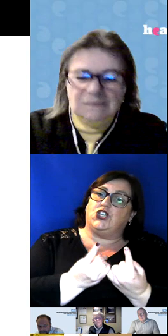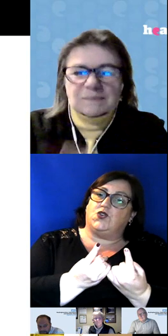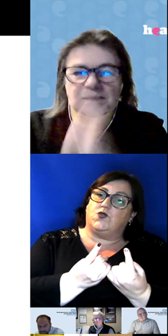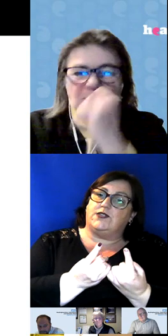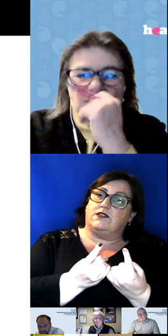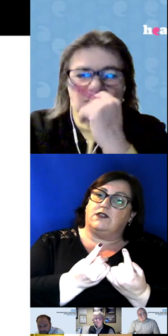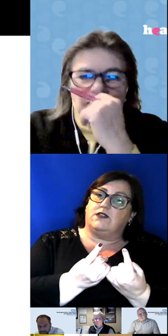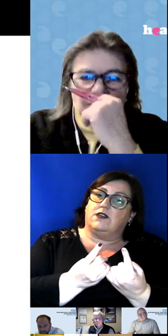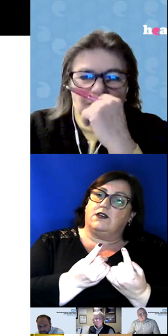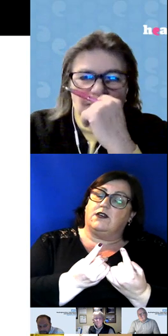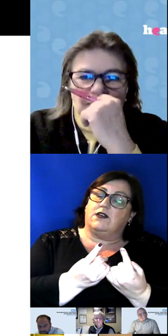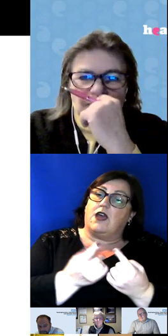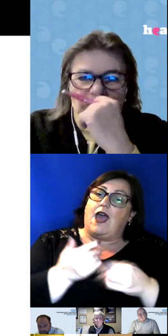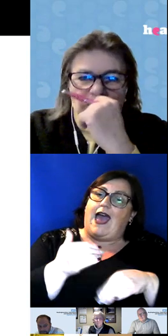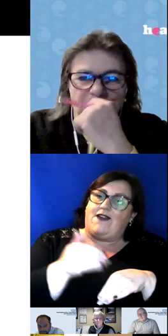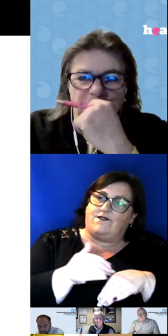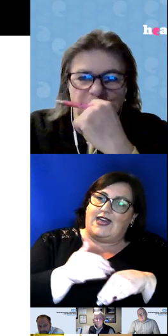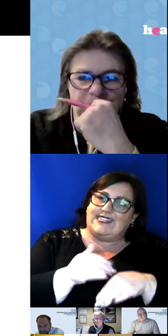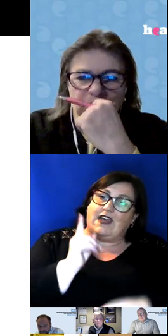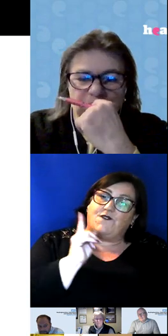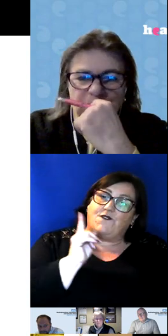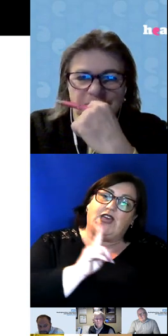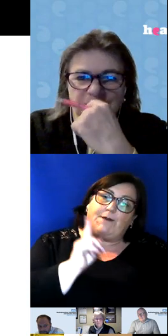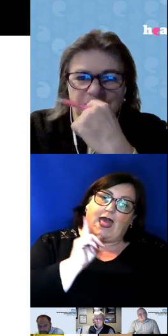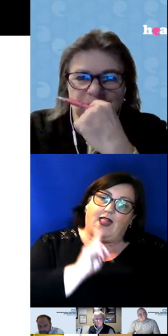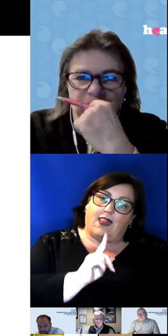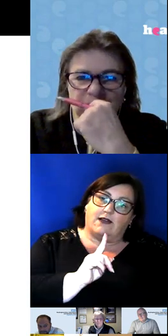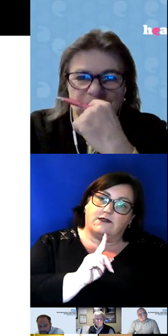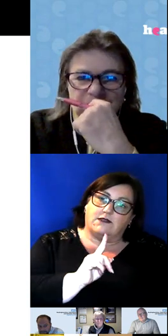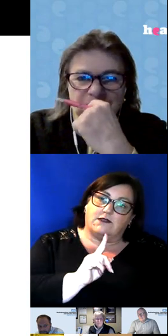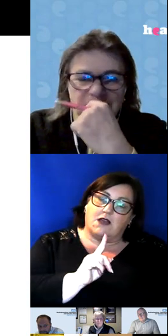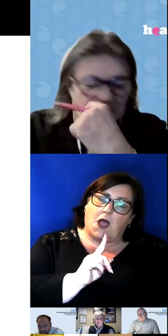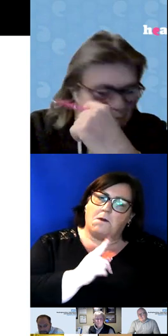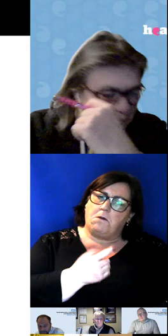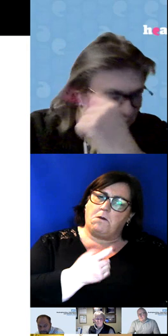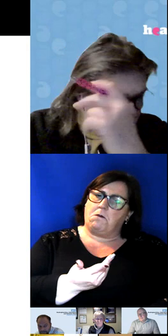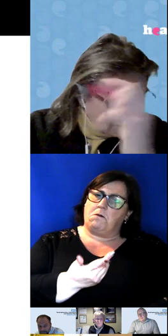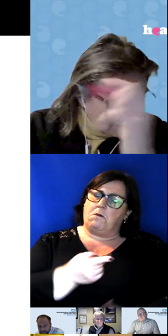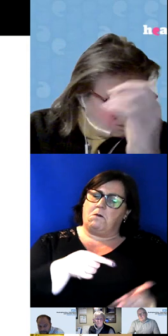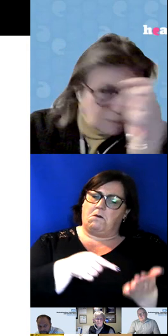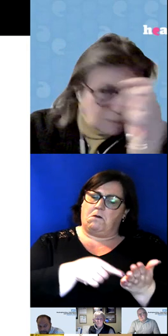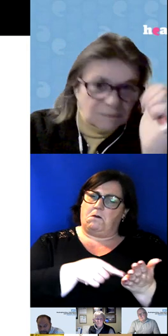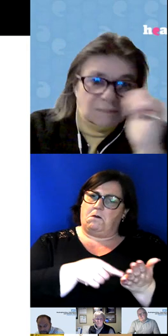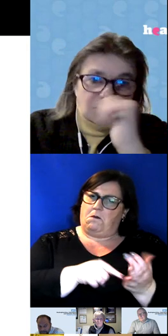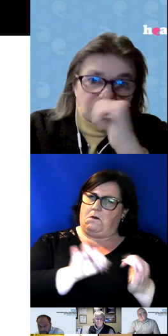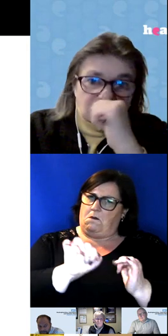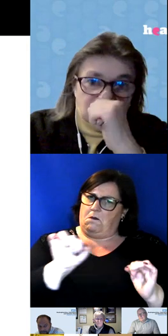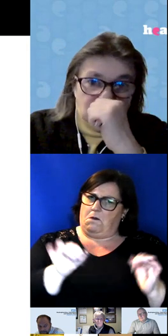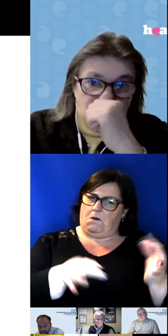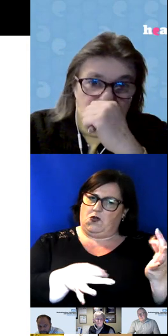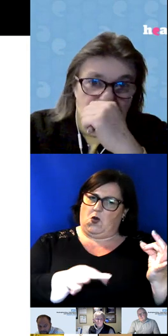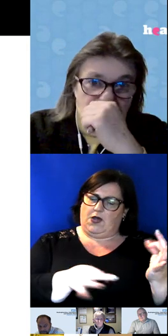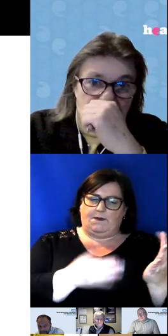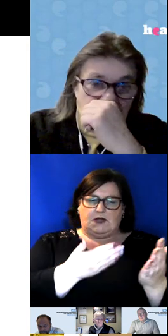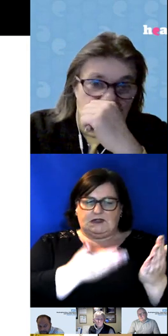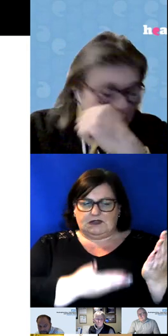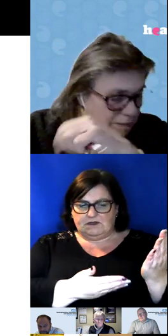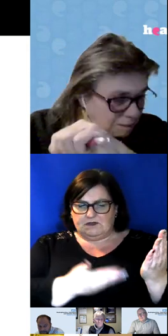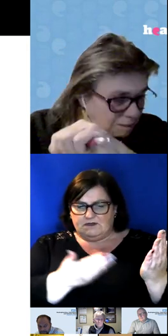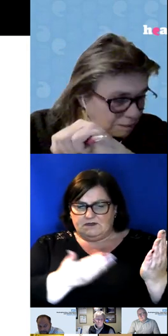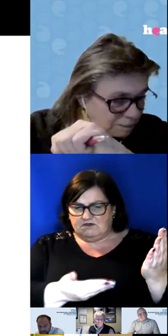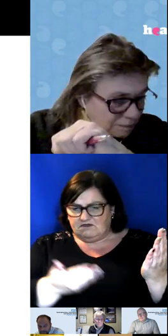affecting females. Why is there no recognition in this document of that sort of that